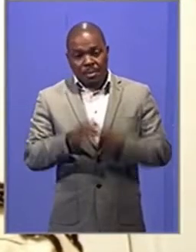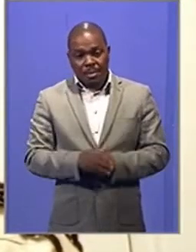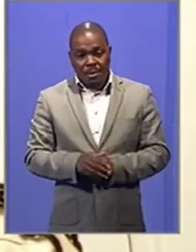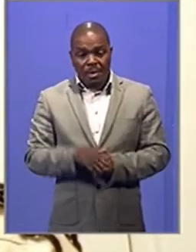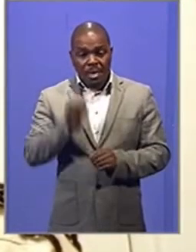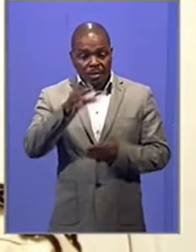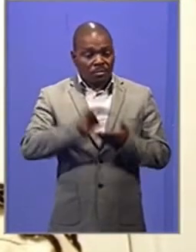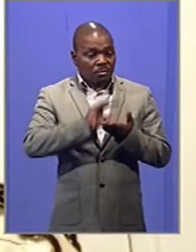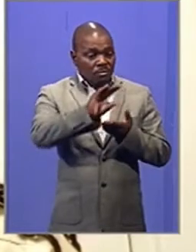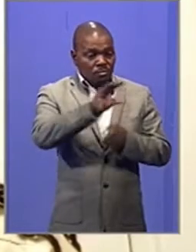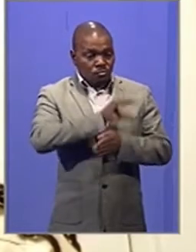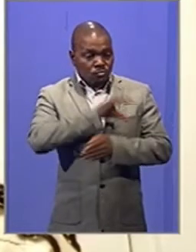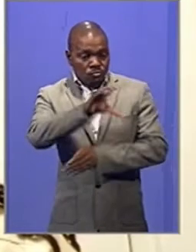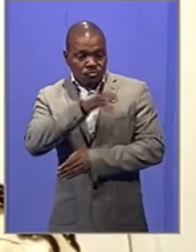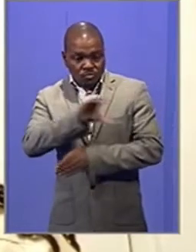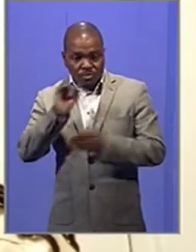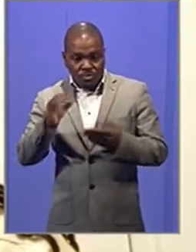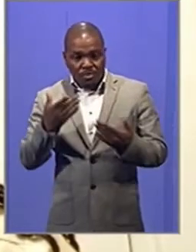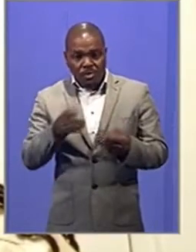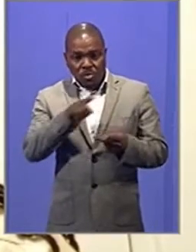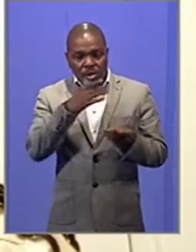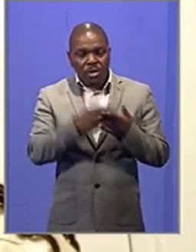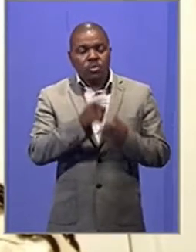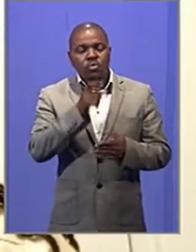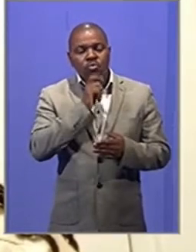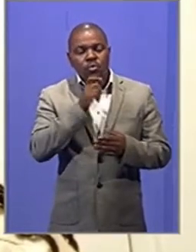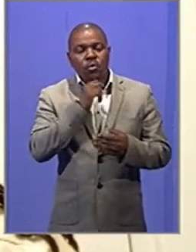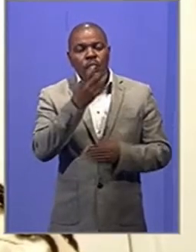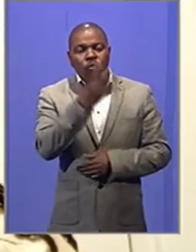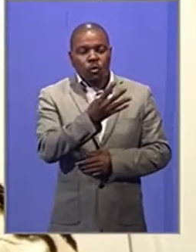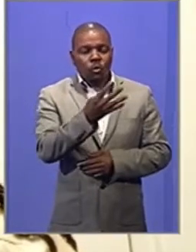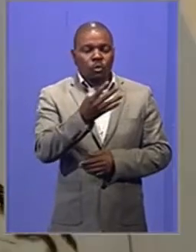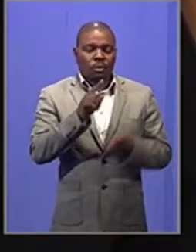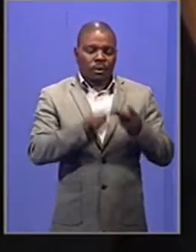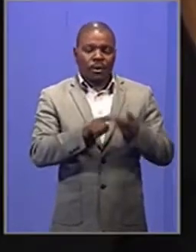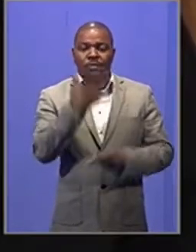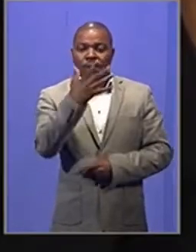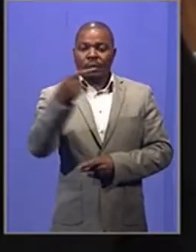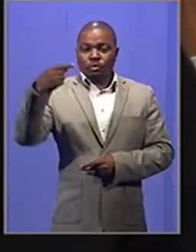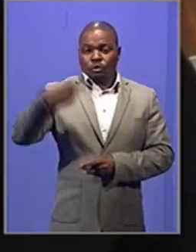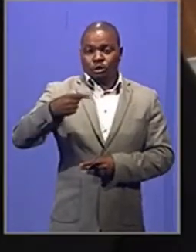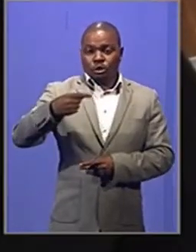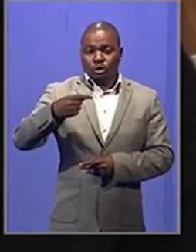allocated, the spectrum will be used for 4G and 5G networks rollout.